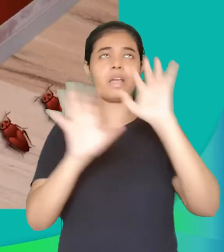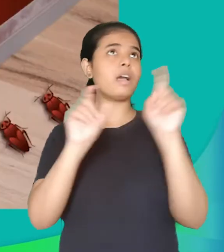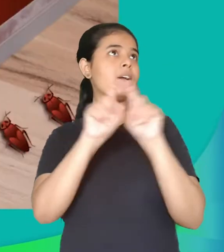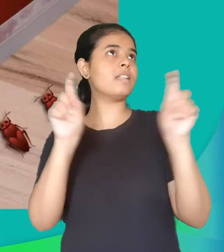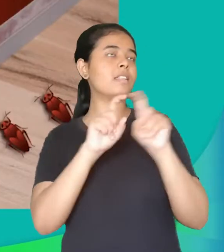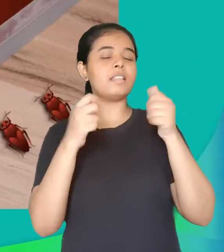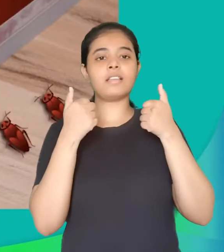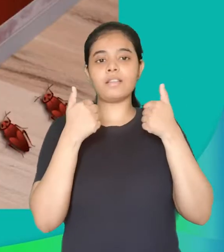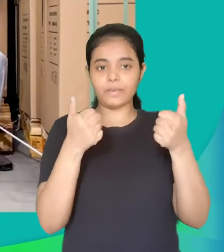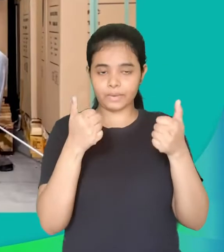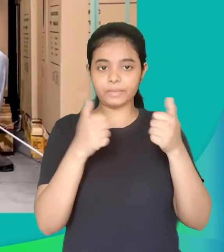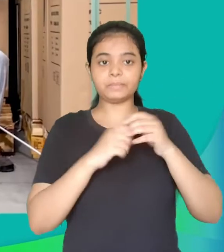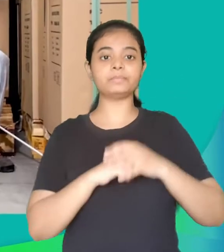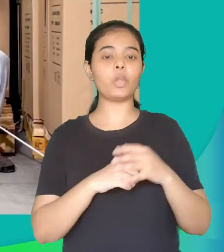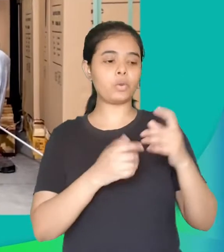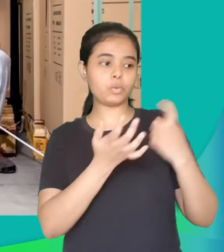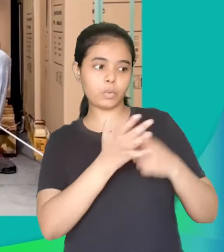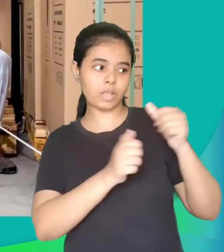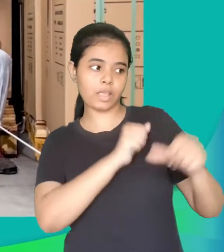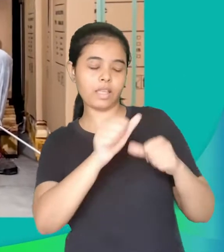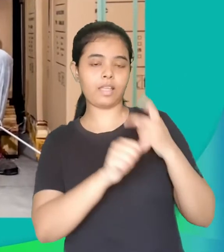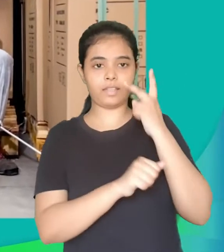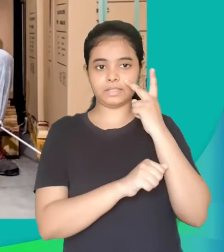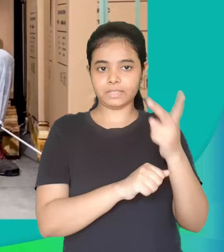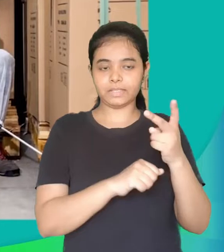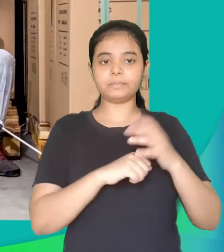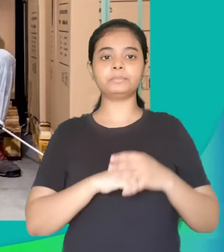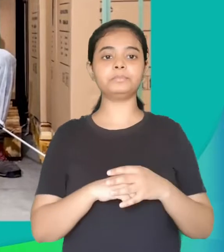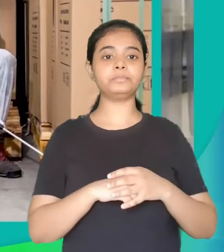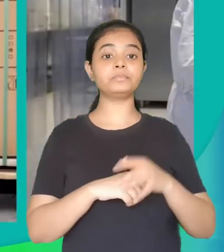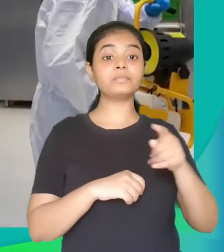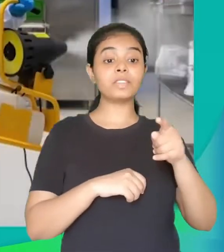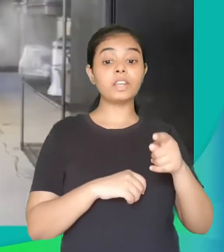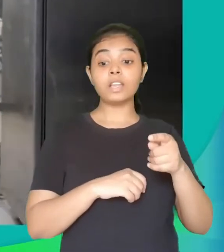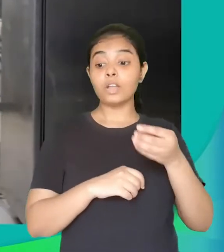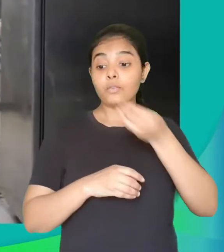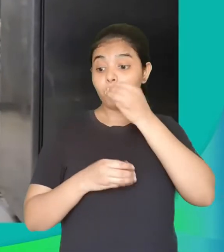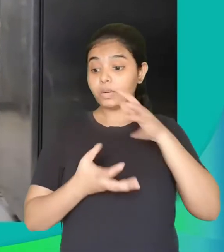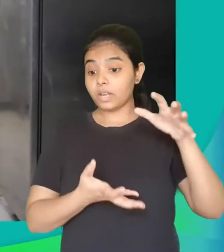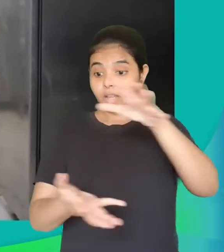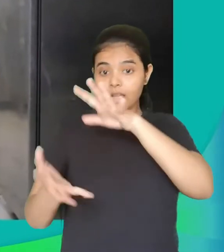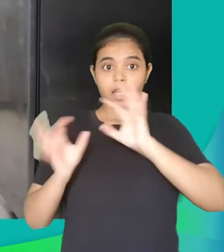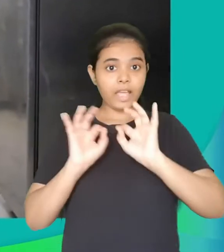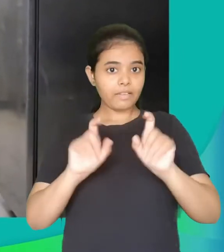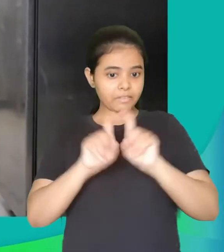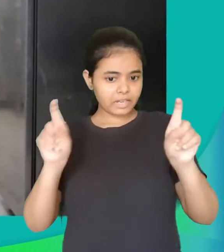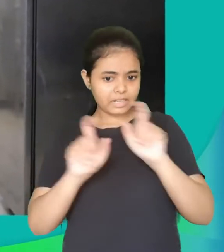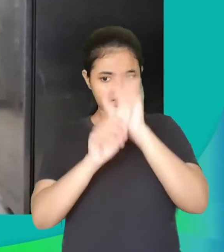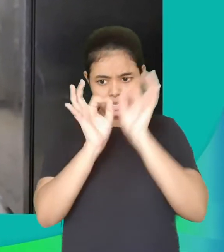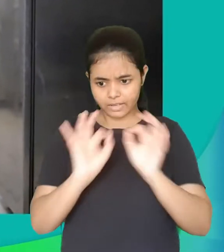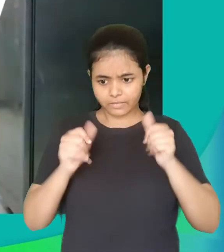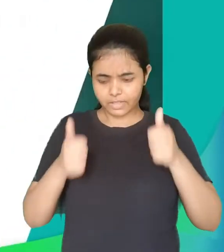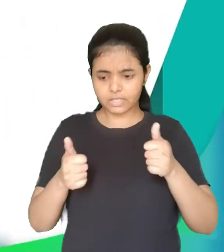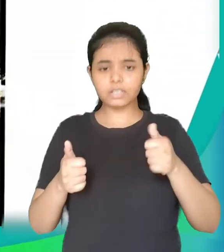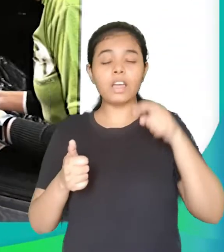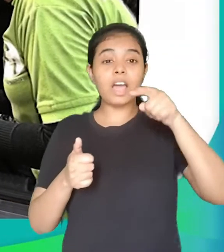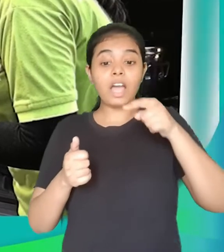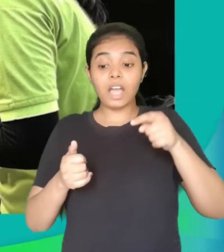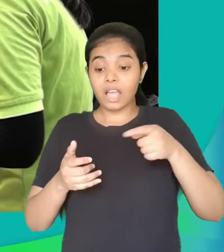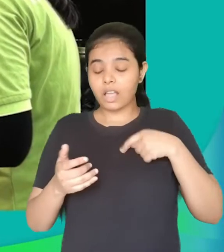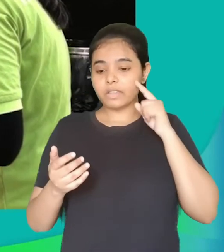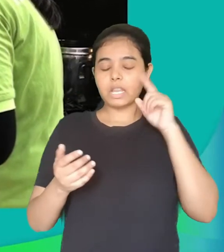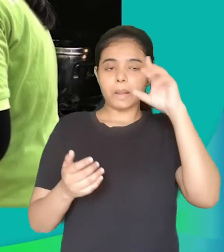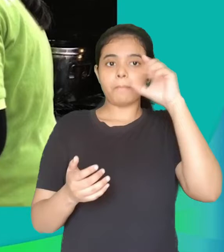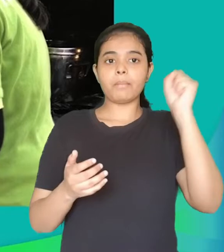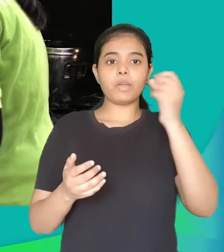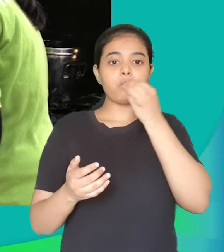pest entry, and a pest control program shall be in place for such areas. Ensure that surplus